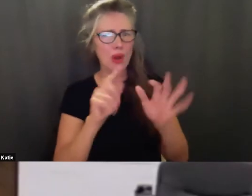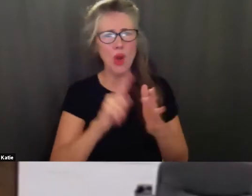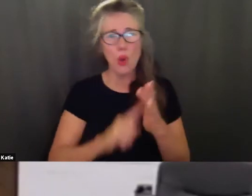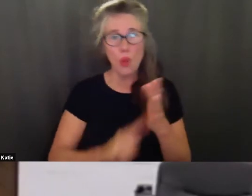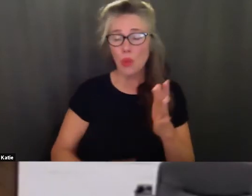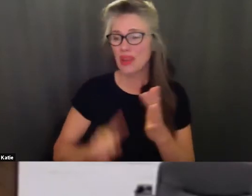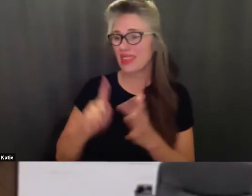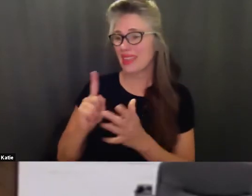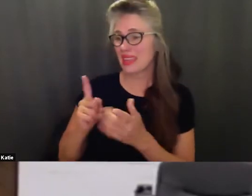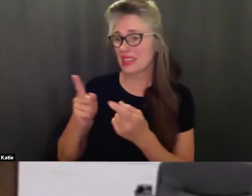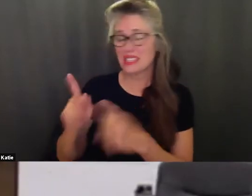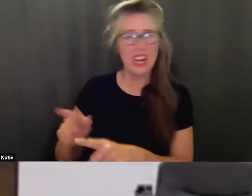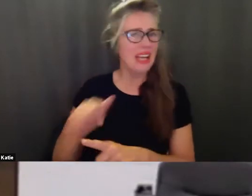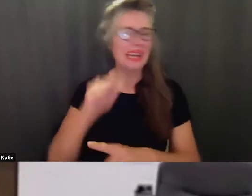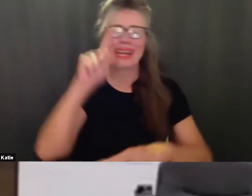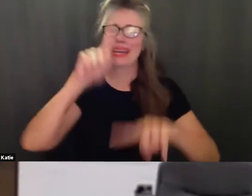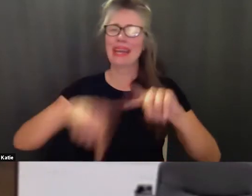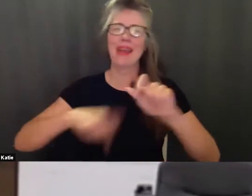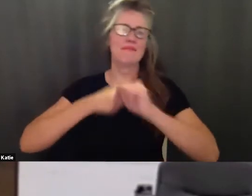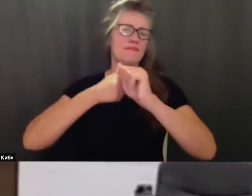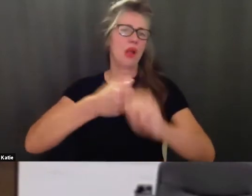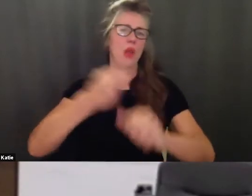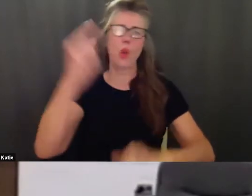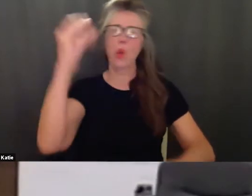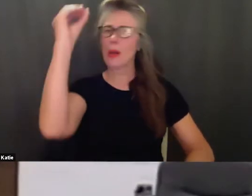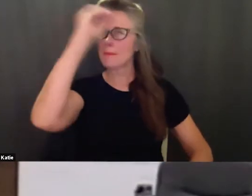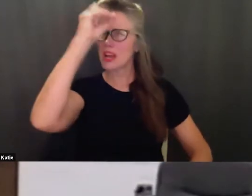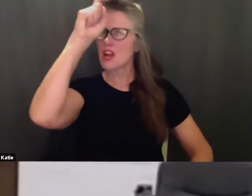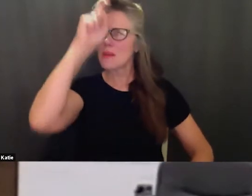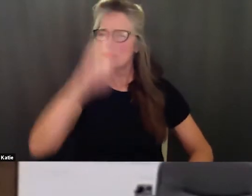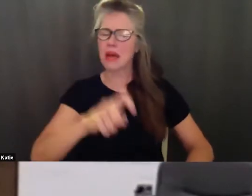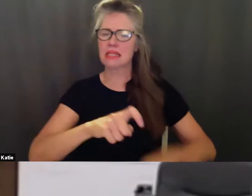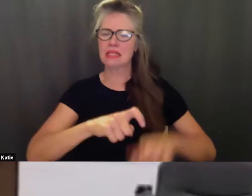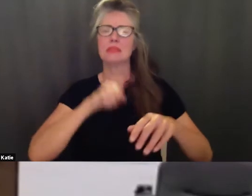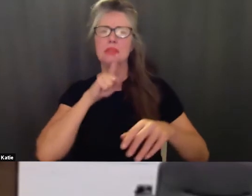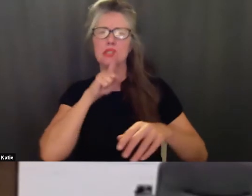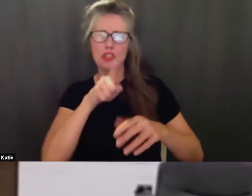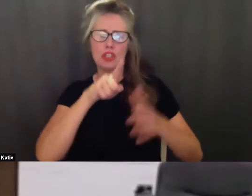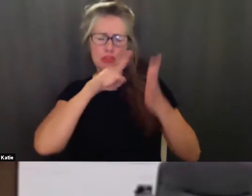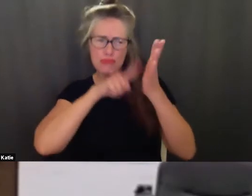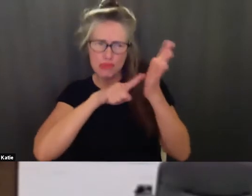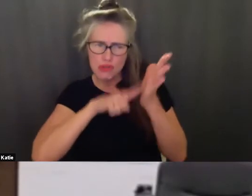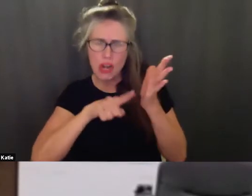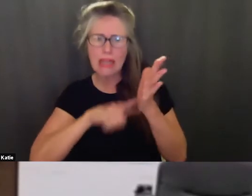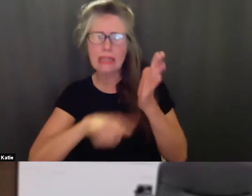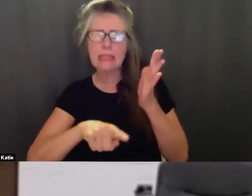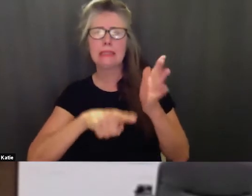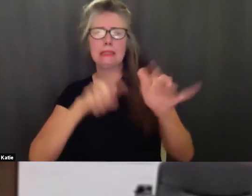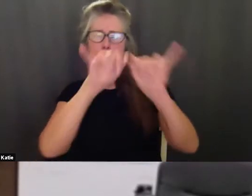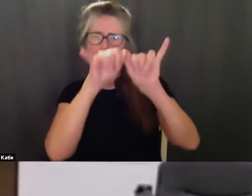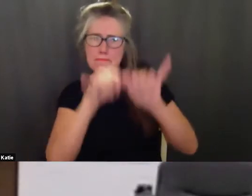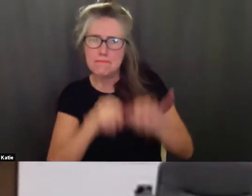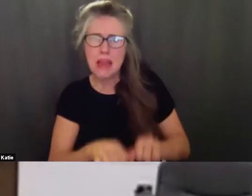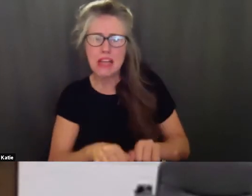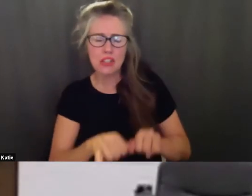opinion. It's got to be based on metrics. And so with that in mind, we're really focusing on